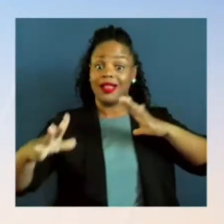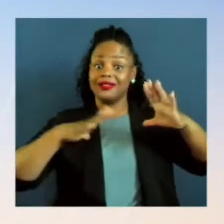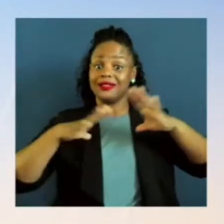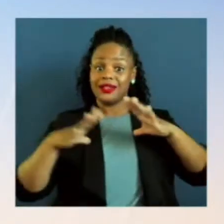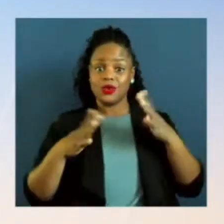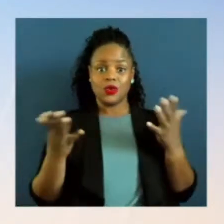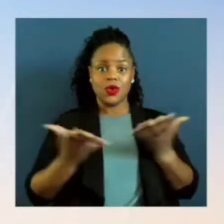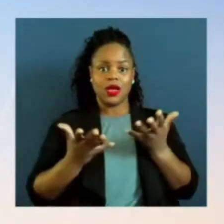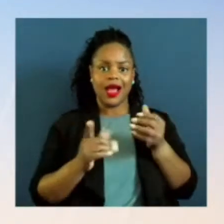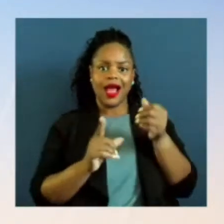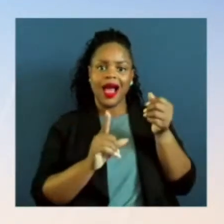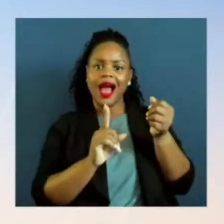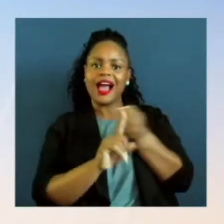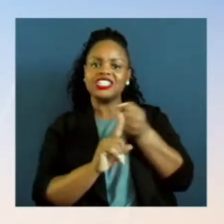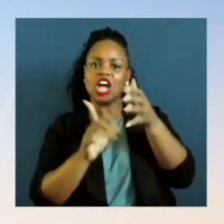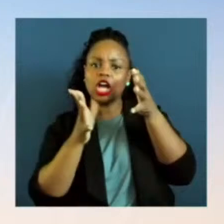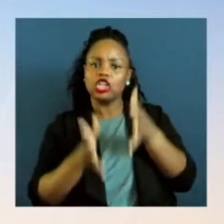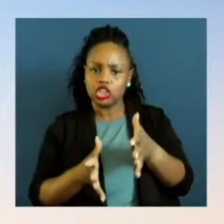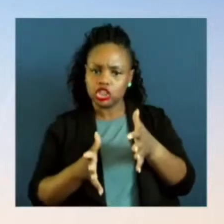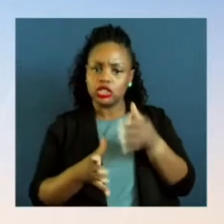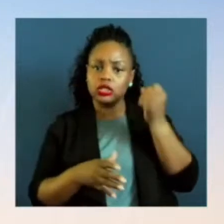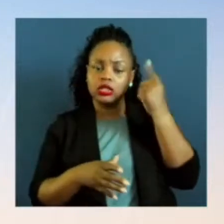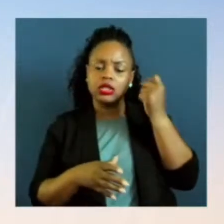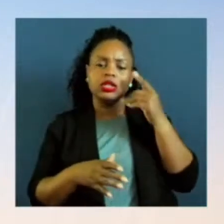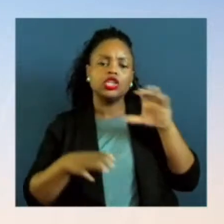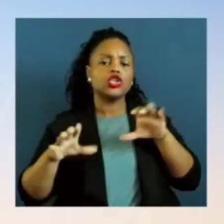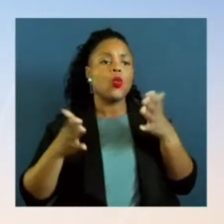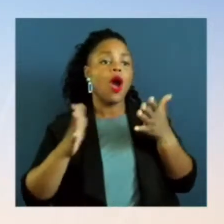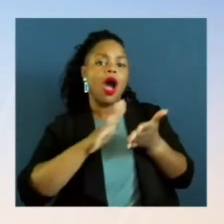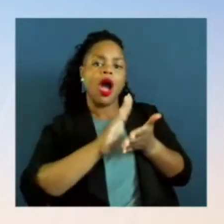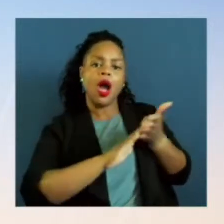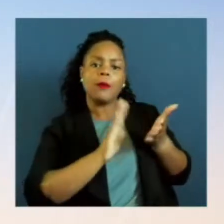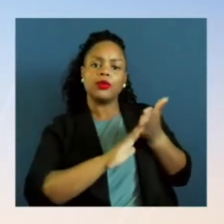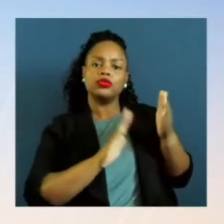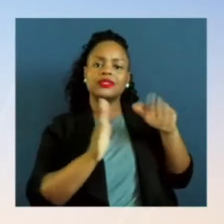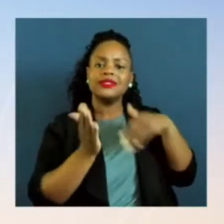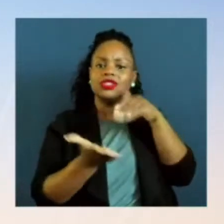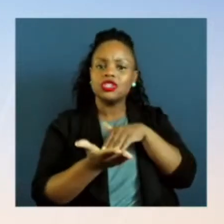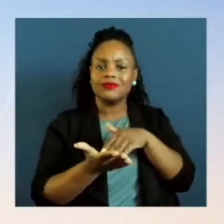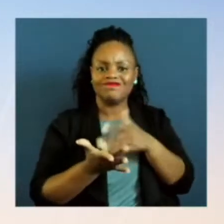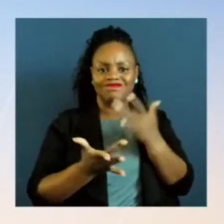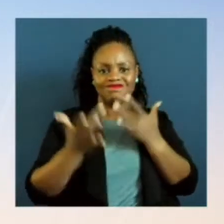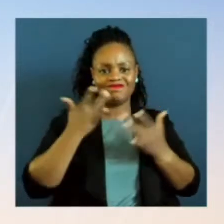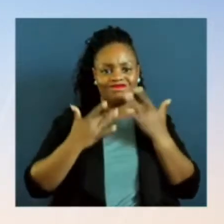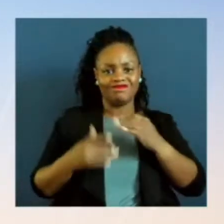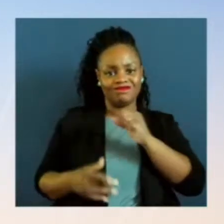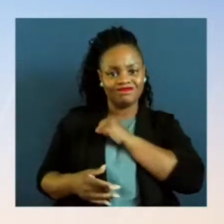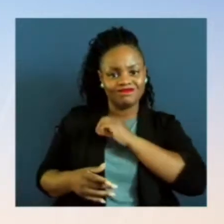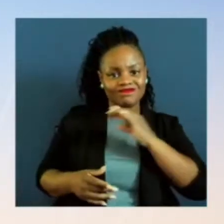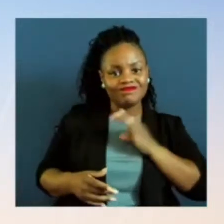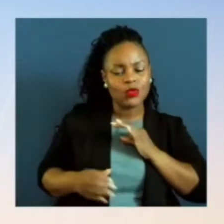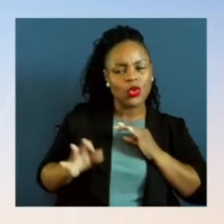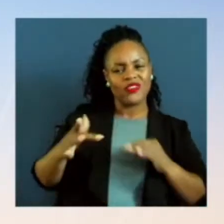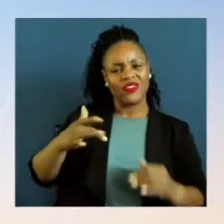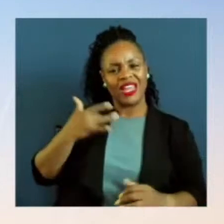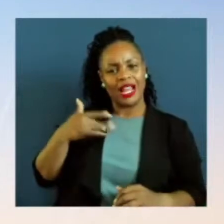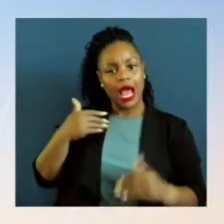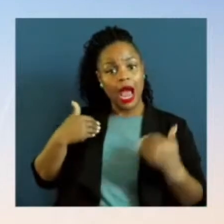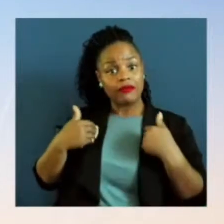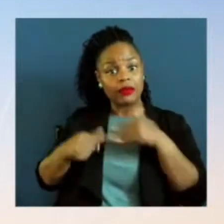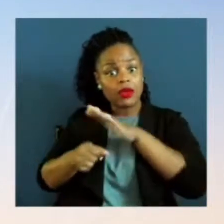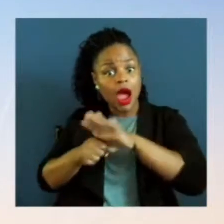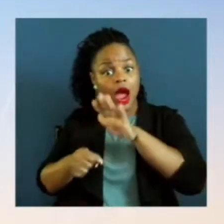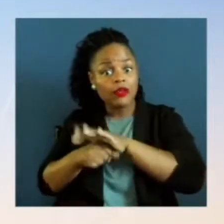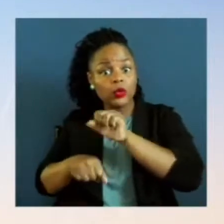on security operations centers that may be understaffed, or a sense that there are fewer key personnel on duty as they may be on vacation.